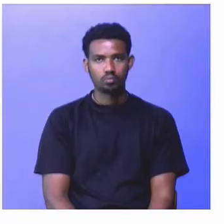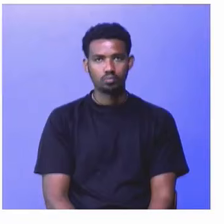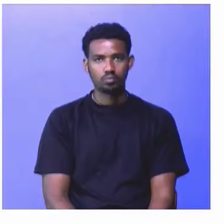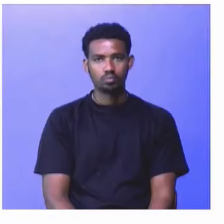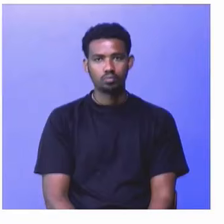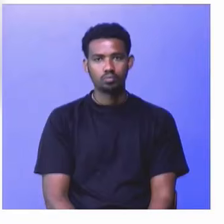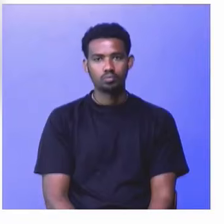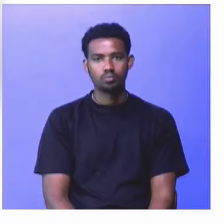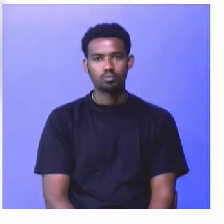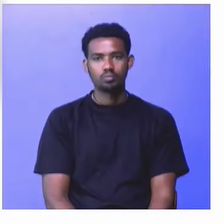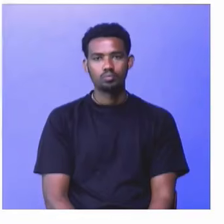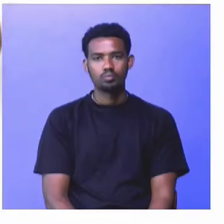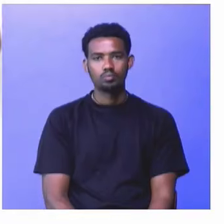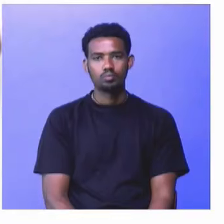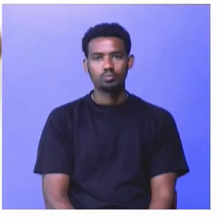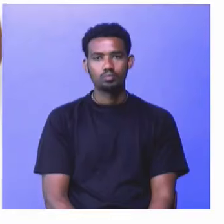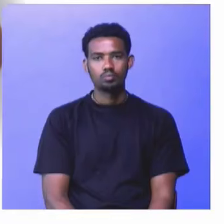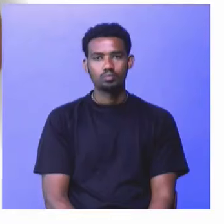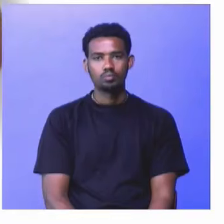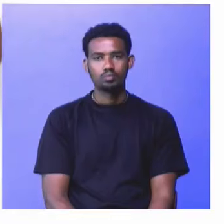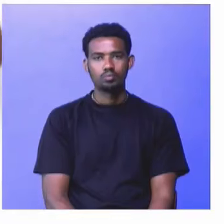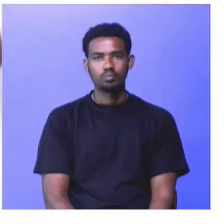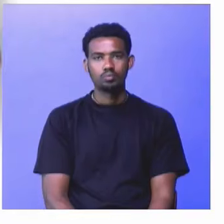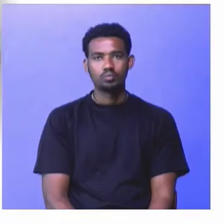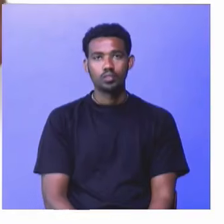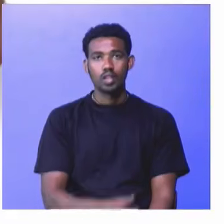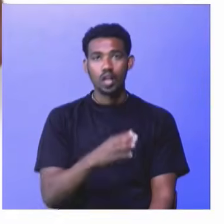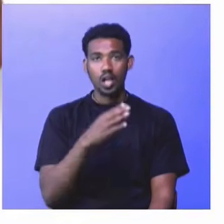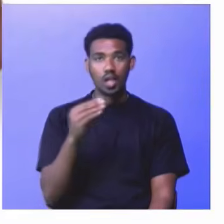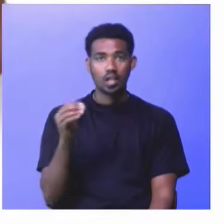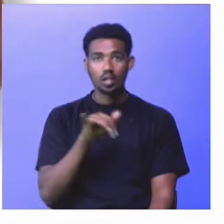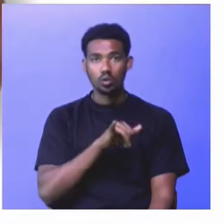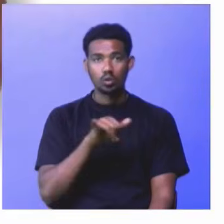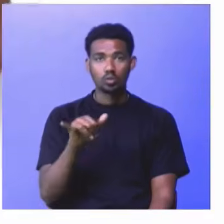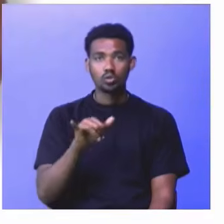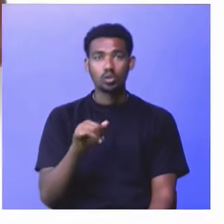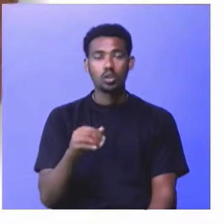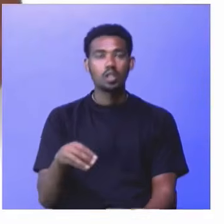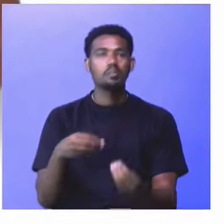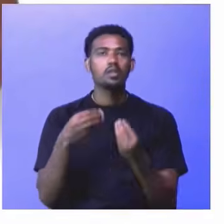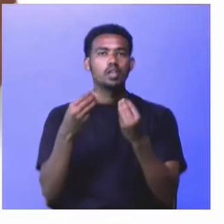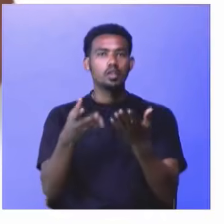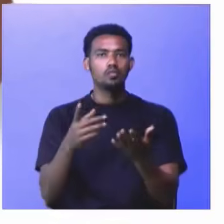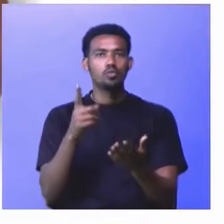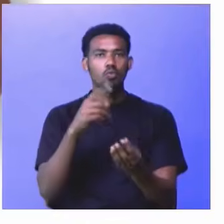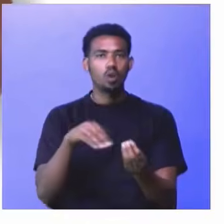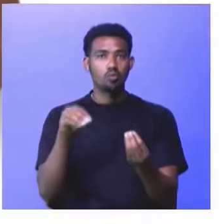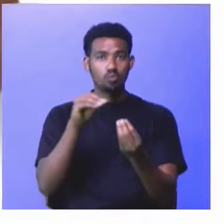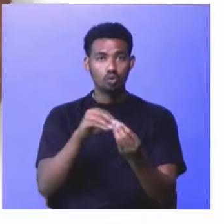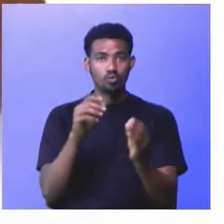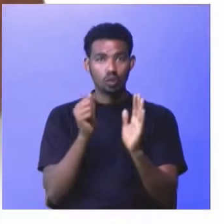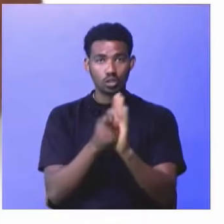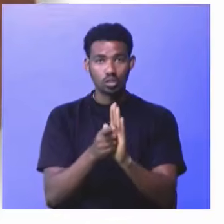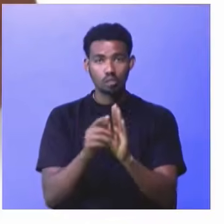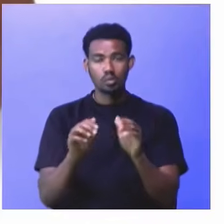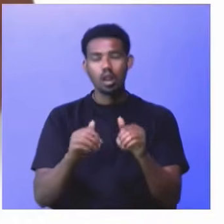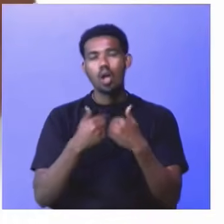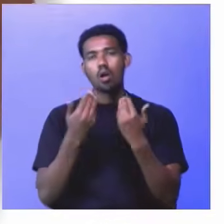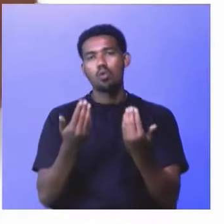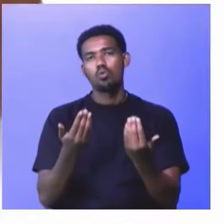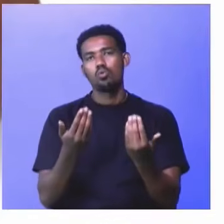How do you do? Easily. And also, let me give you one more. So for example, how